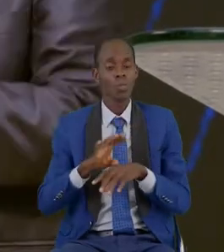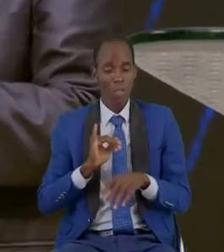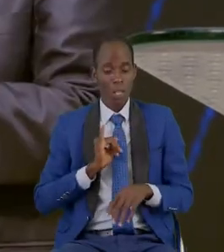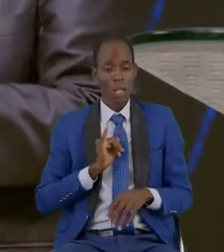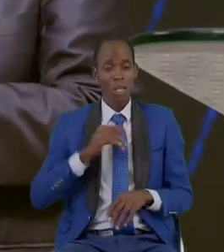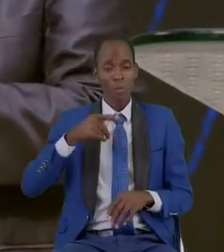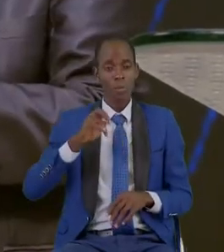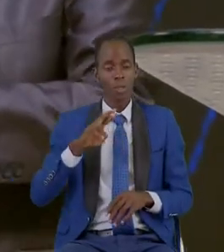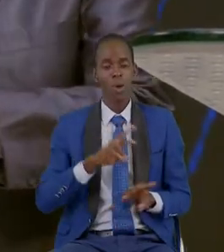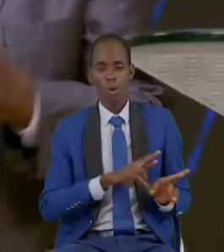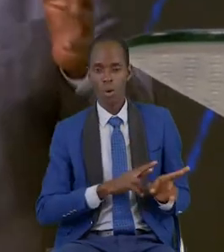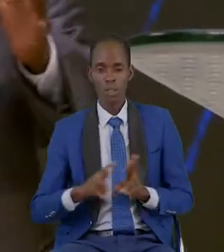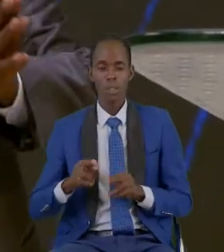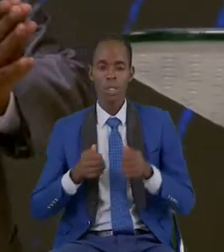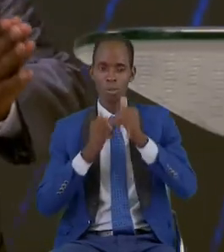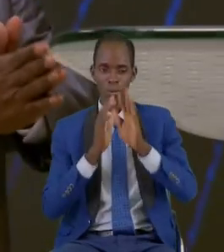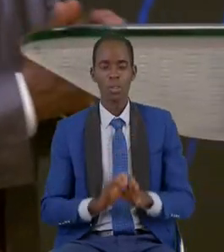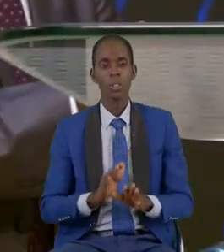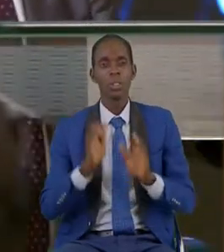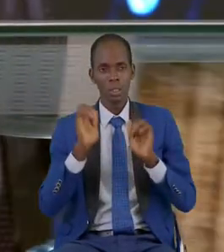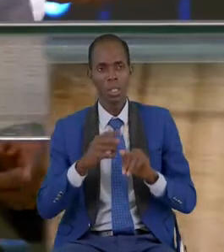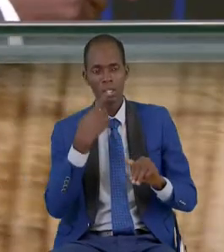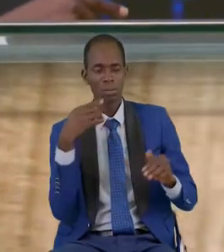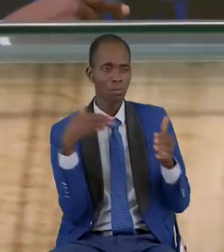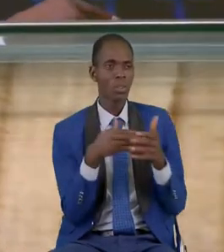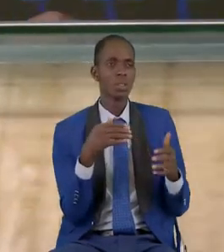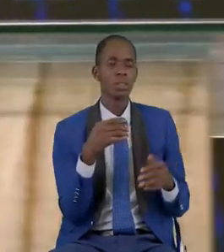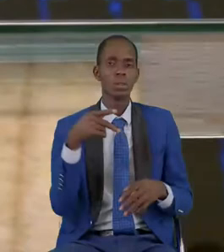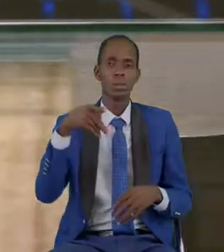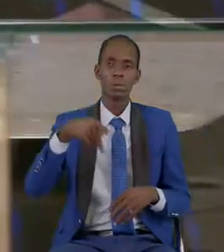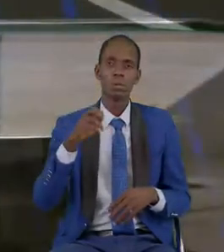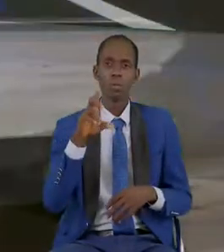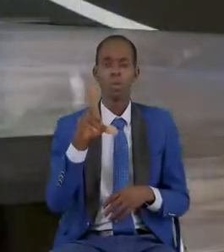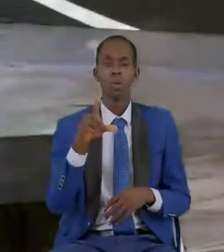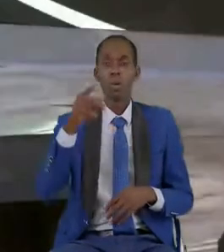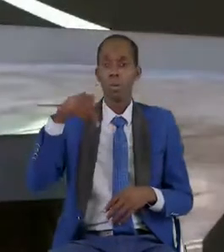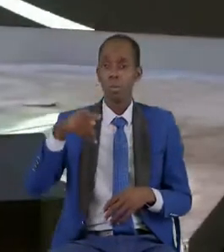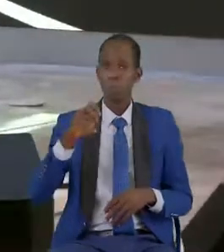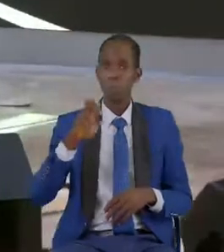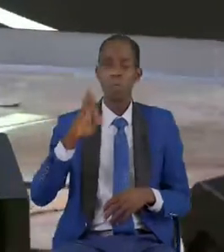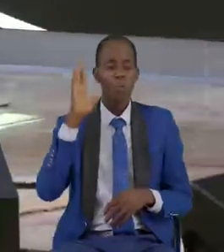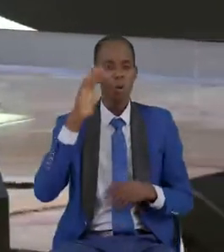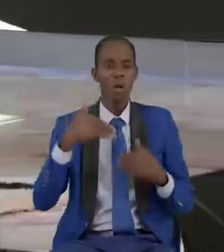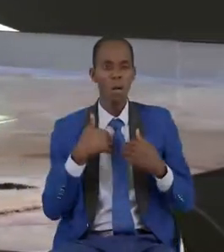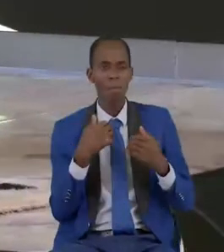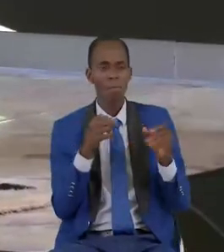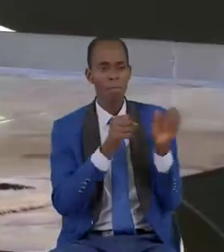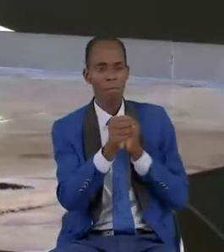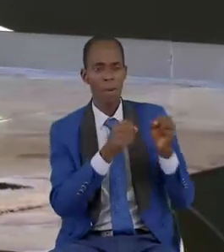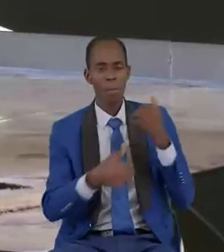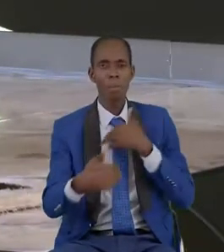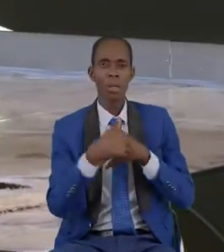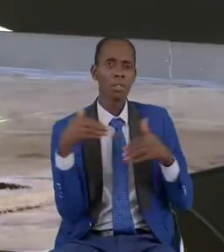say that against me. Peter could have found a way to fight back. And Peter could have found a way to tell